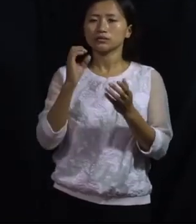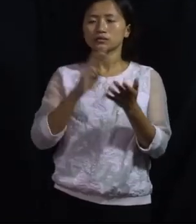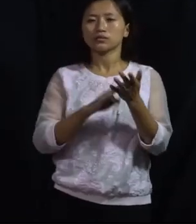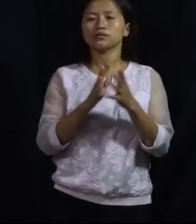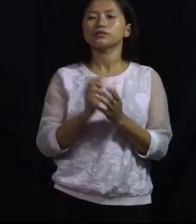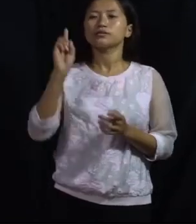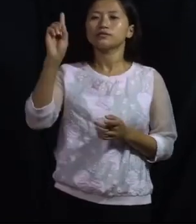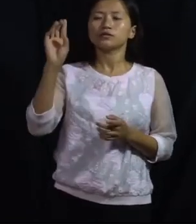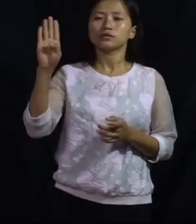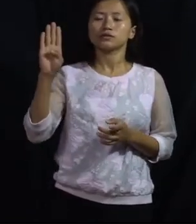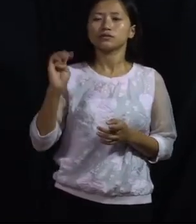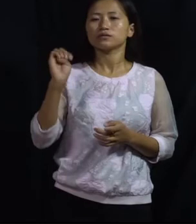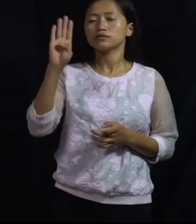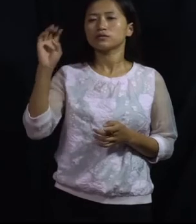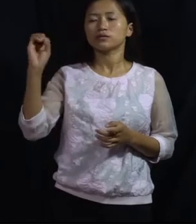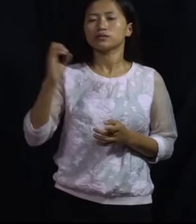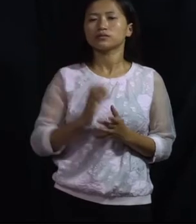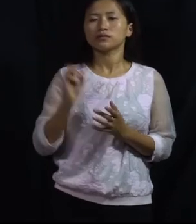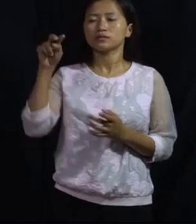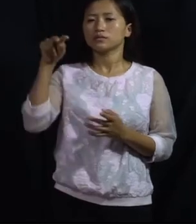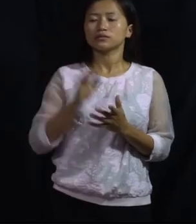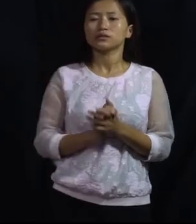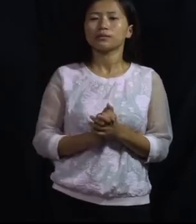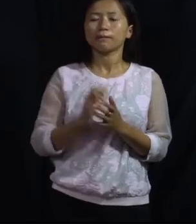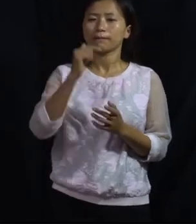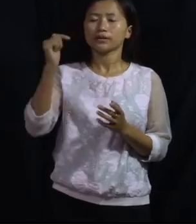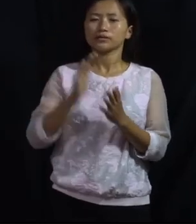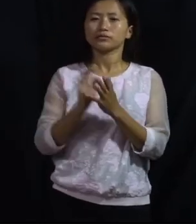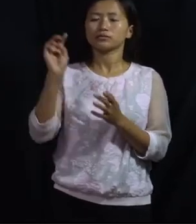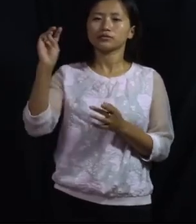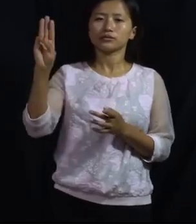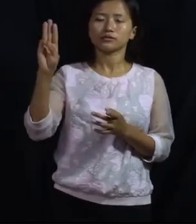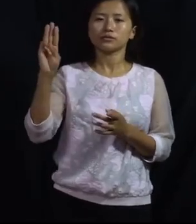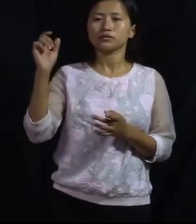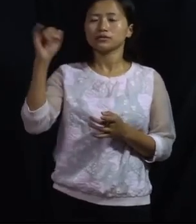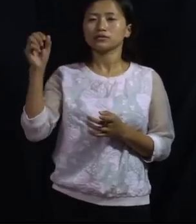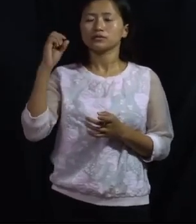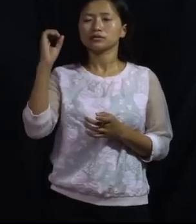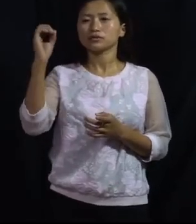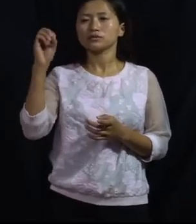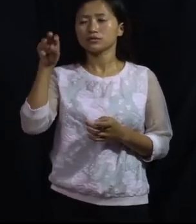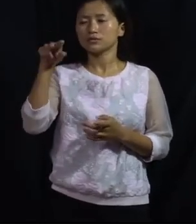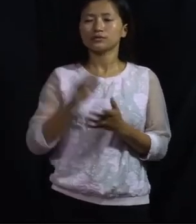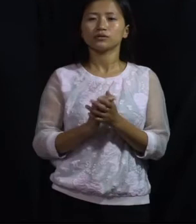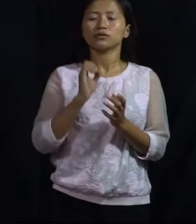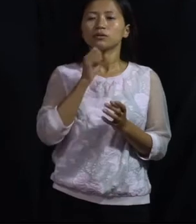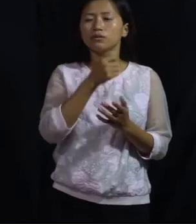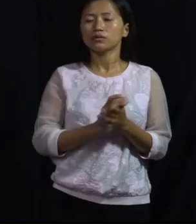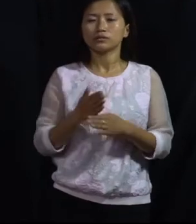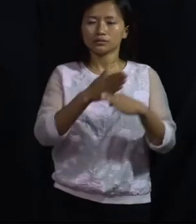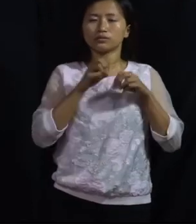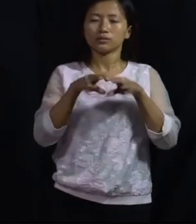is 14,400 minus 3,600. The remaining amount is distributed between the all partners